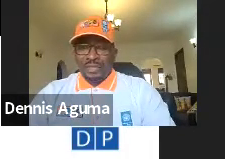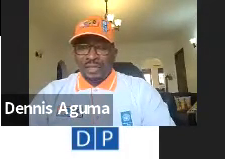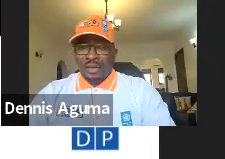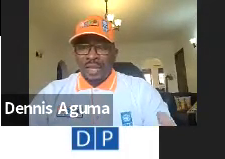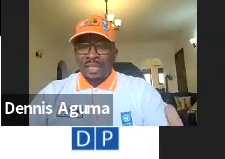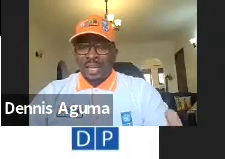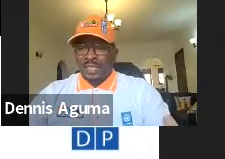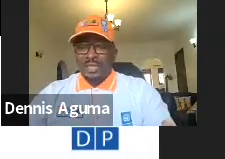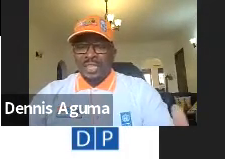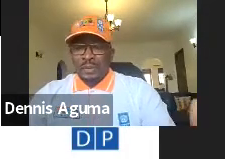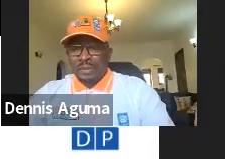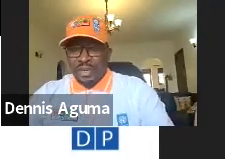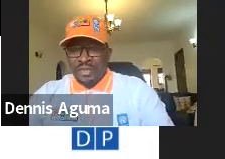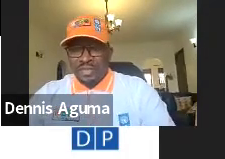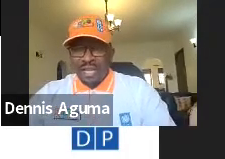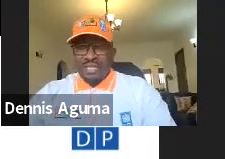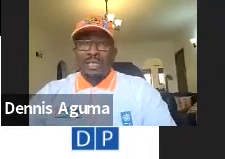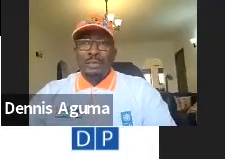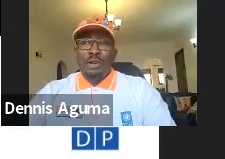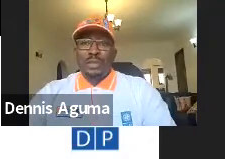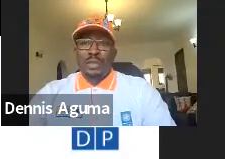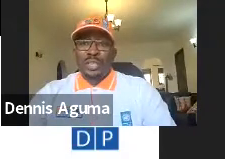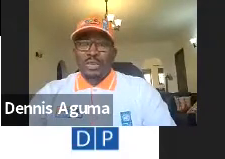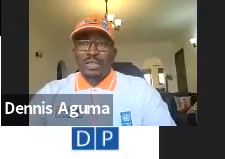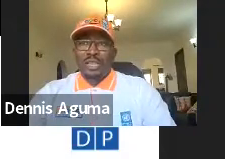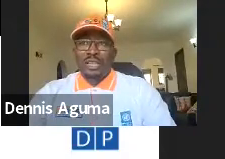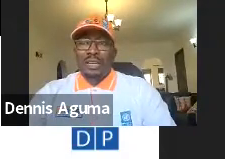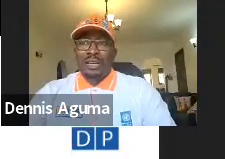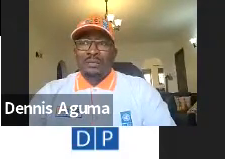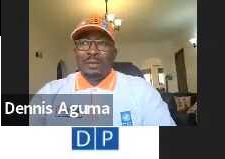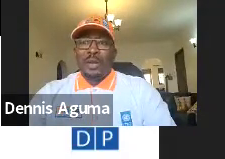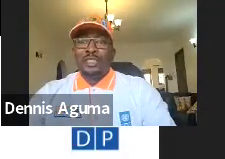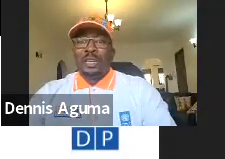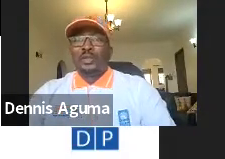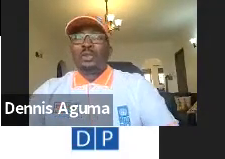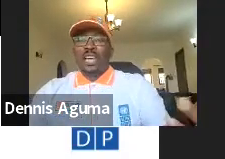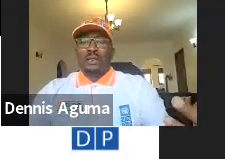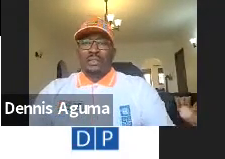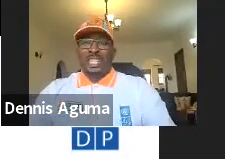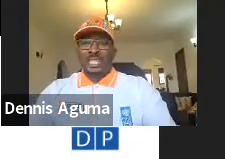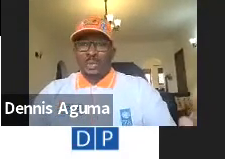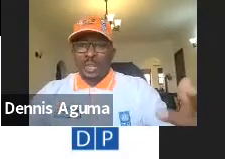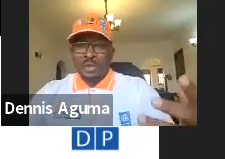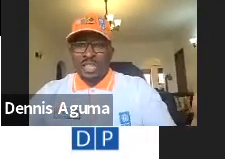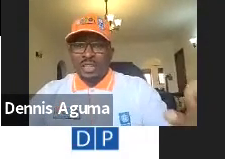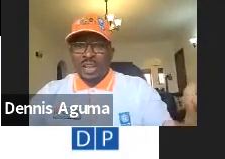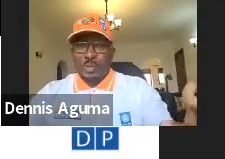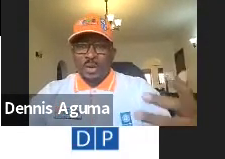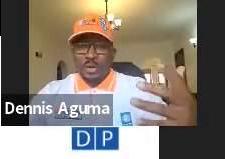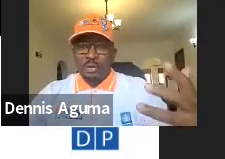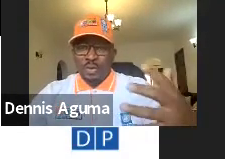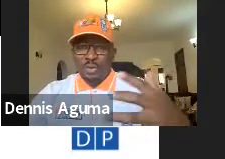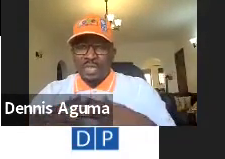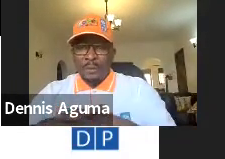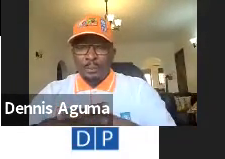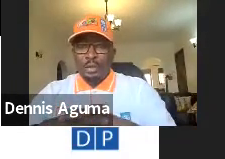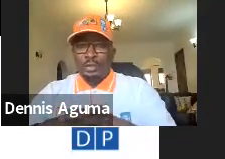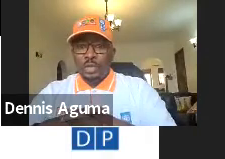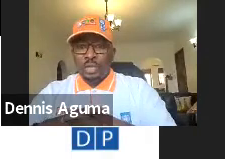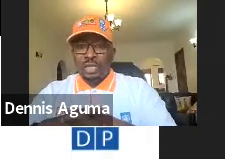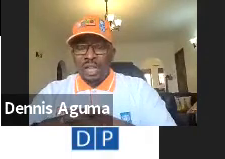past mainly has been the LEAP conference. Sadly, because of the lockdown, we are not able to do these kind of things, but we are not giving up. We're doing most of